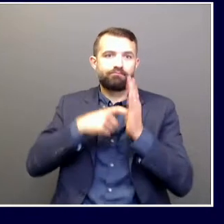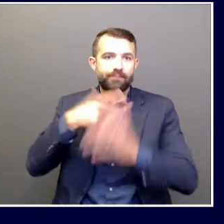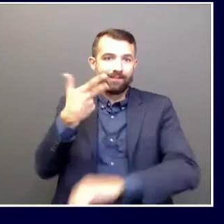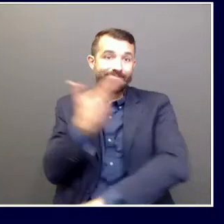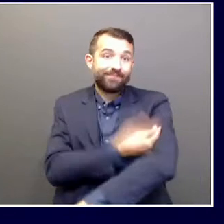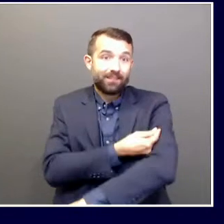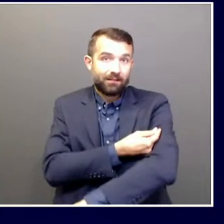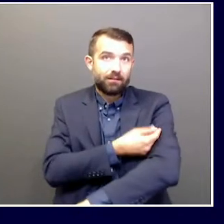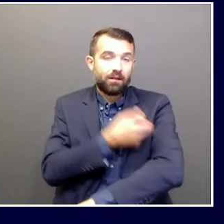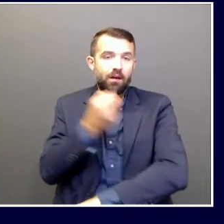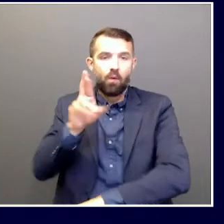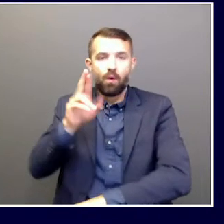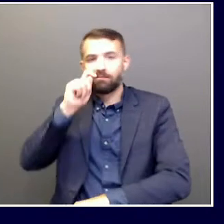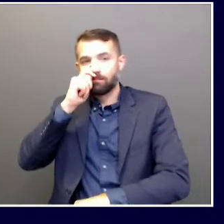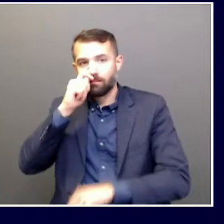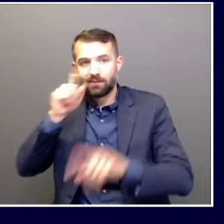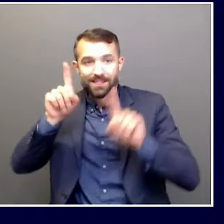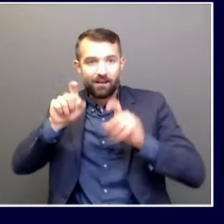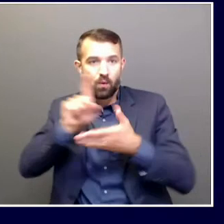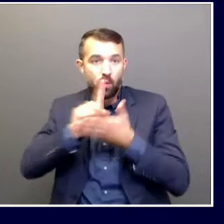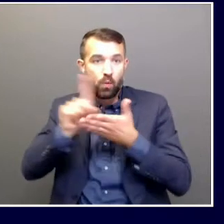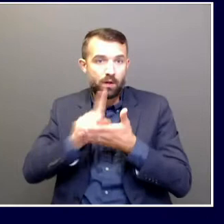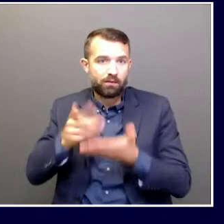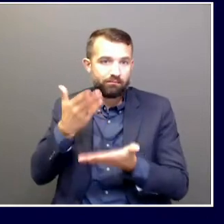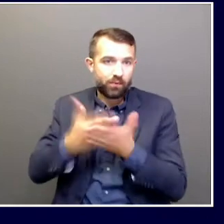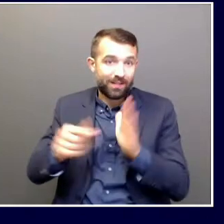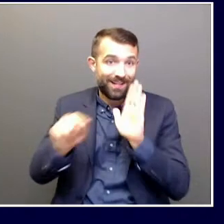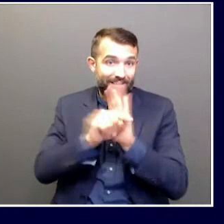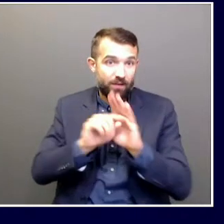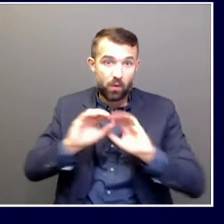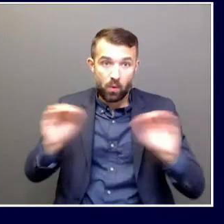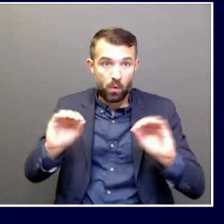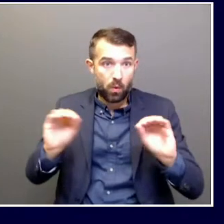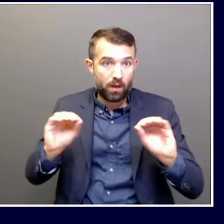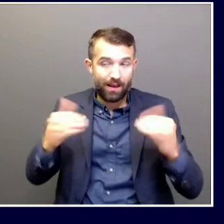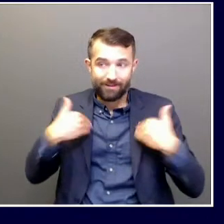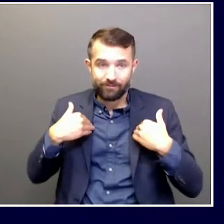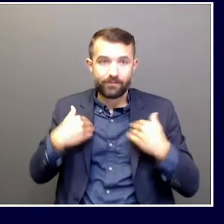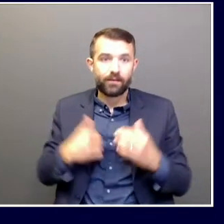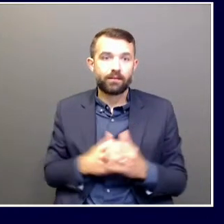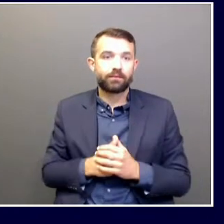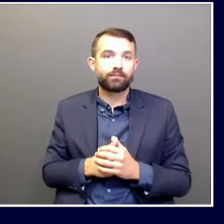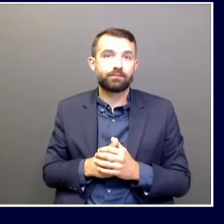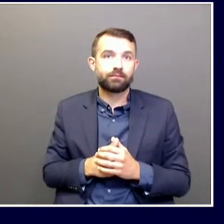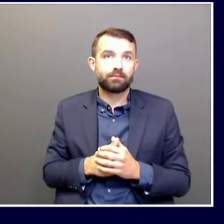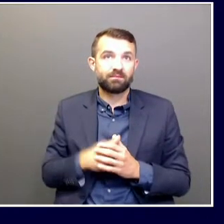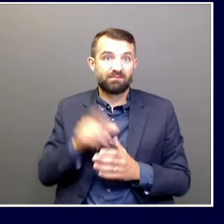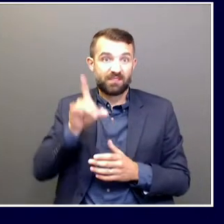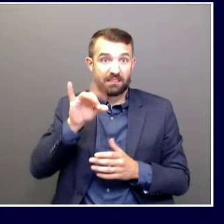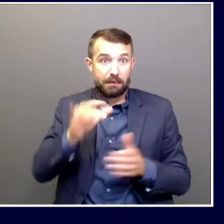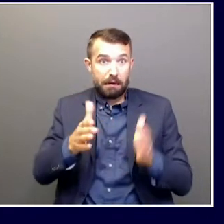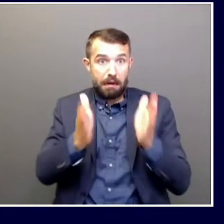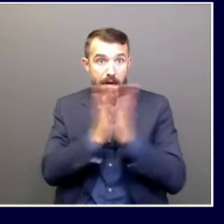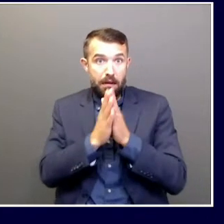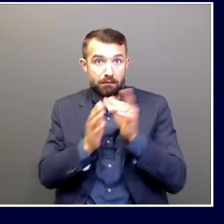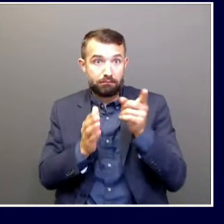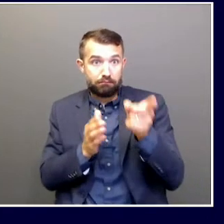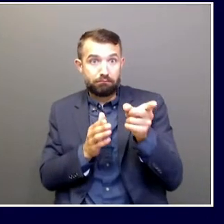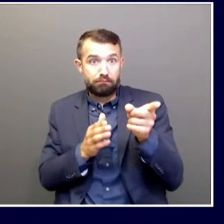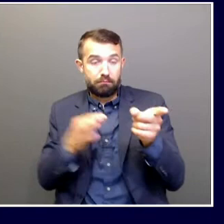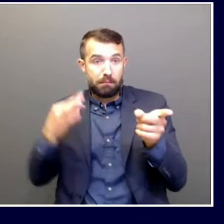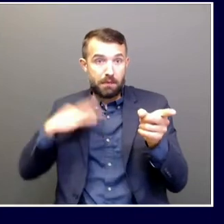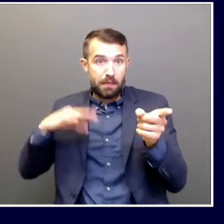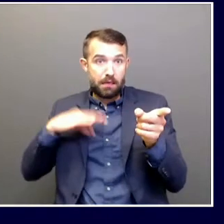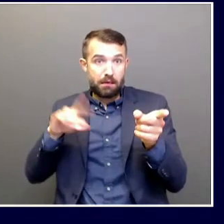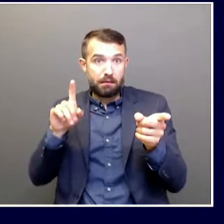apparent that some Republican members of the Maine legislature have submitted a request to you to include that type of weekly negative test result as an